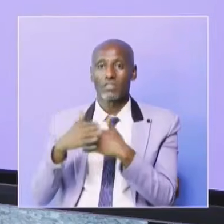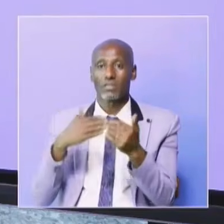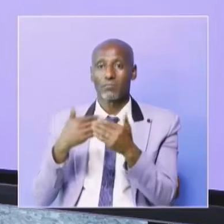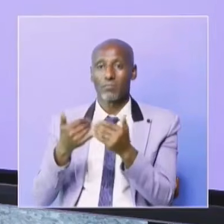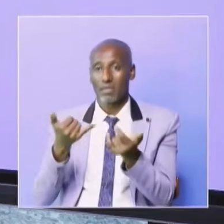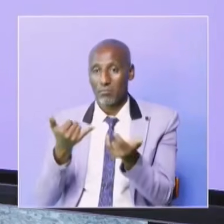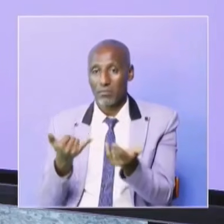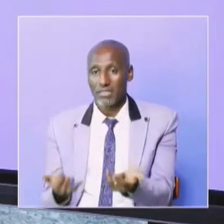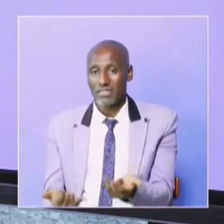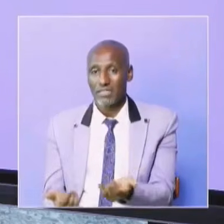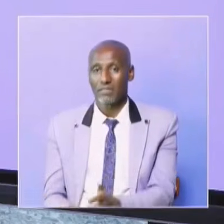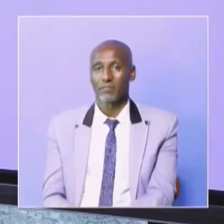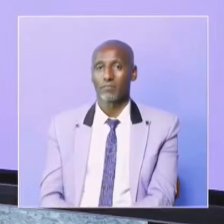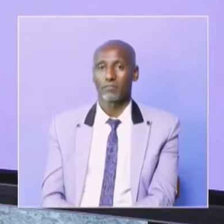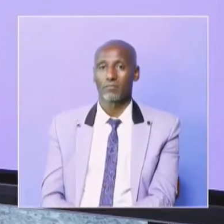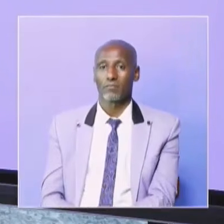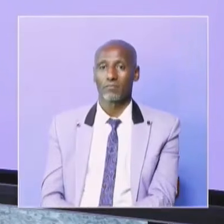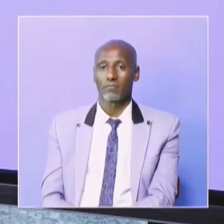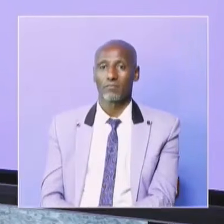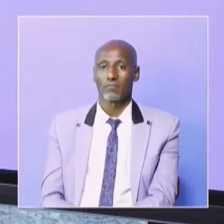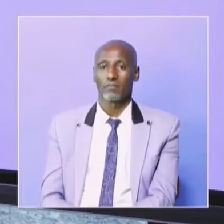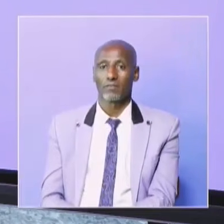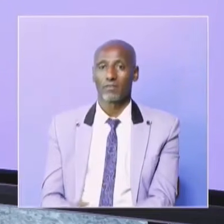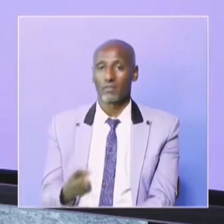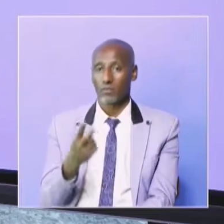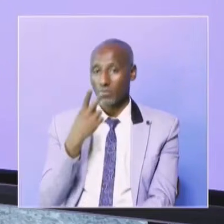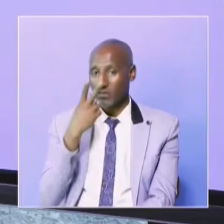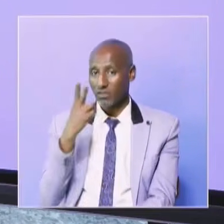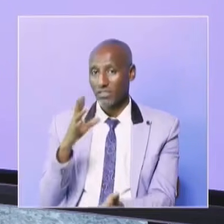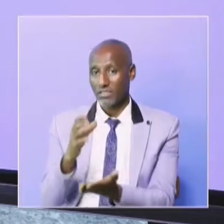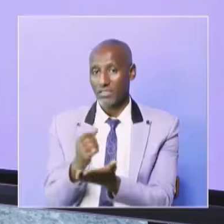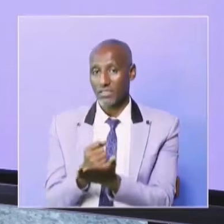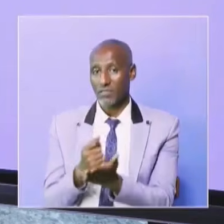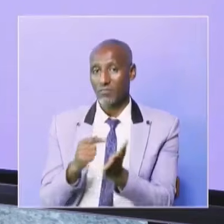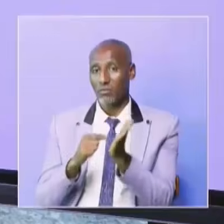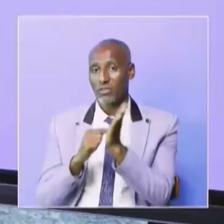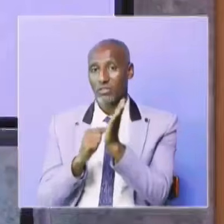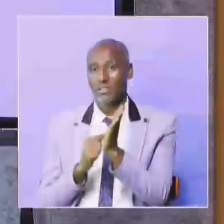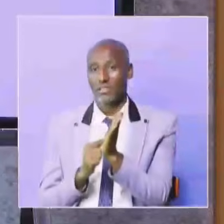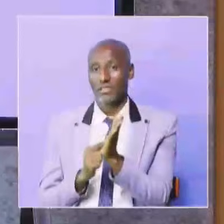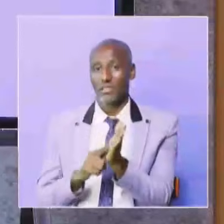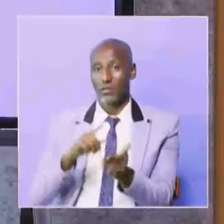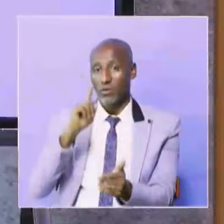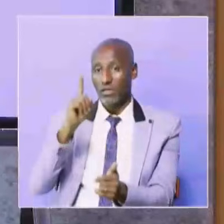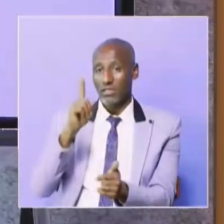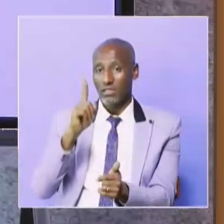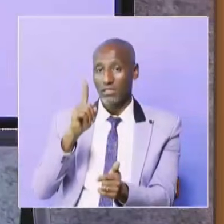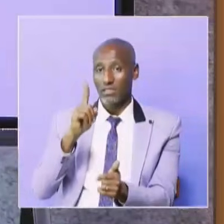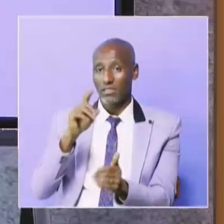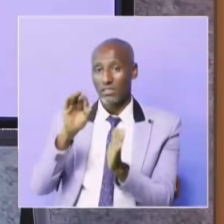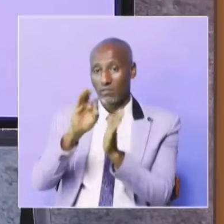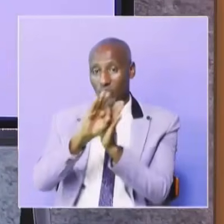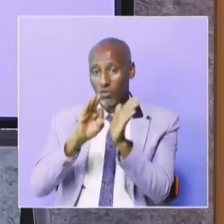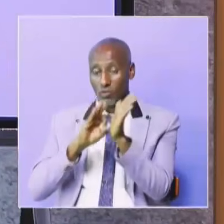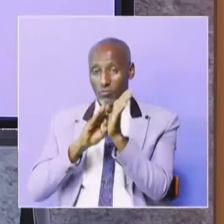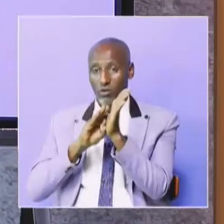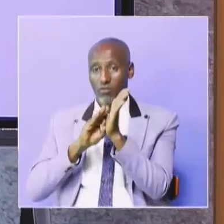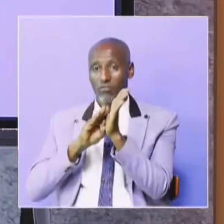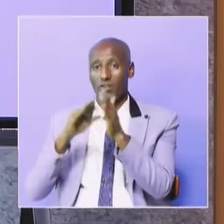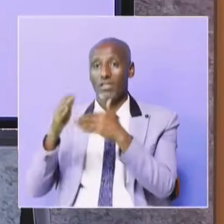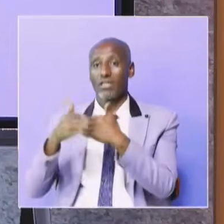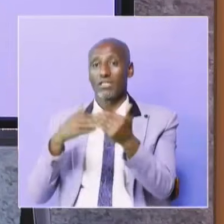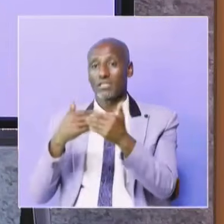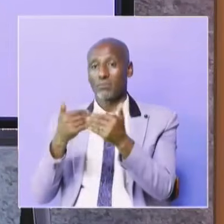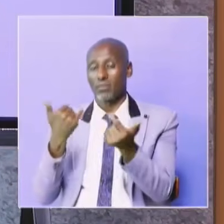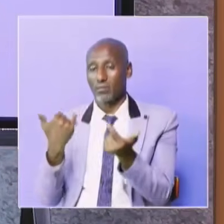simple present. So far, we have seen some points that I want to remind you. One, the form of simple present, which